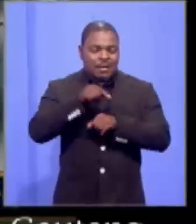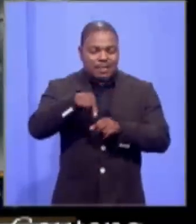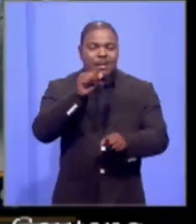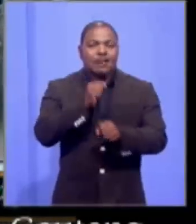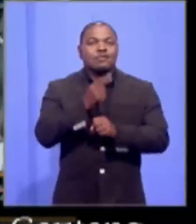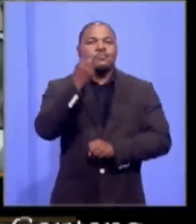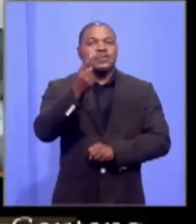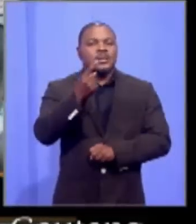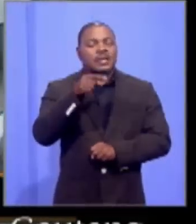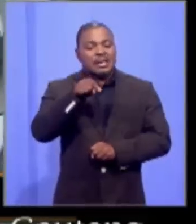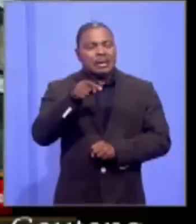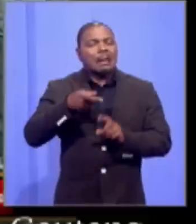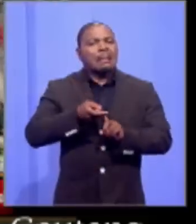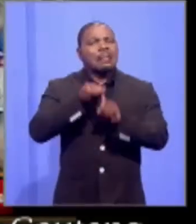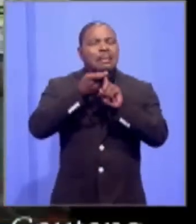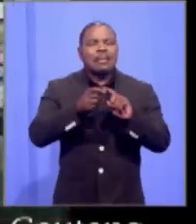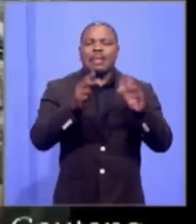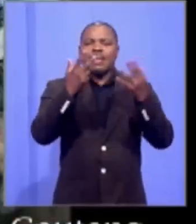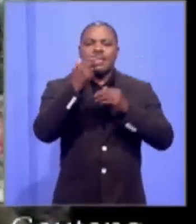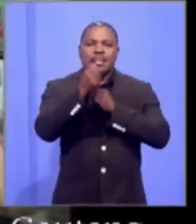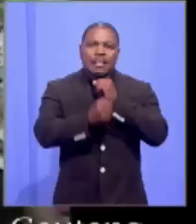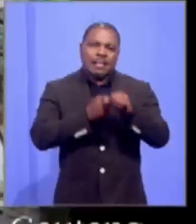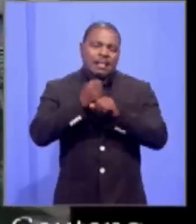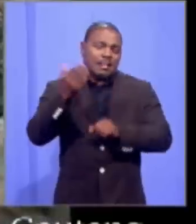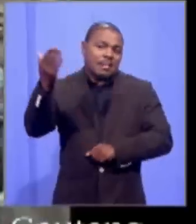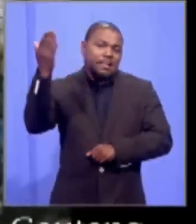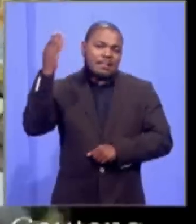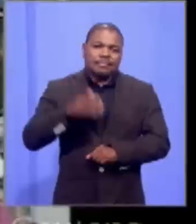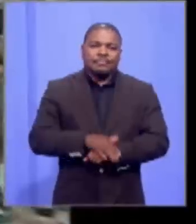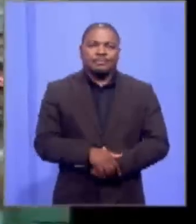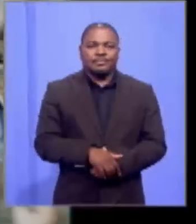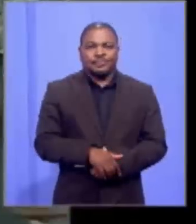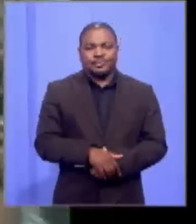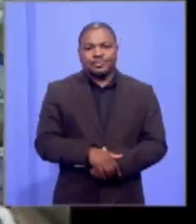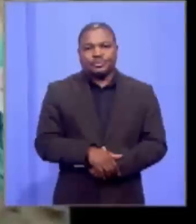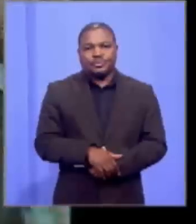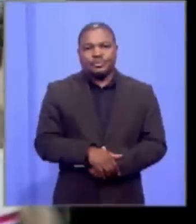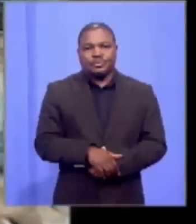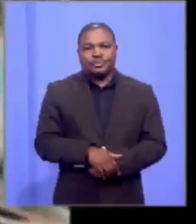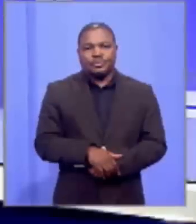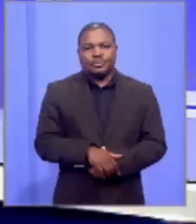Gauteng morago ga mengwaga e seswai le sesaba gona.